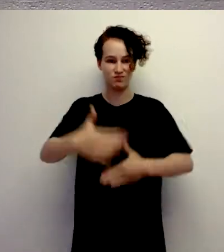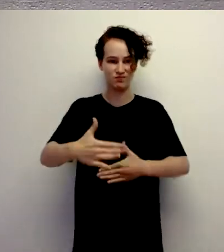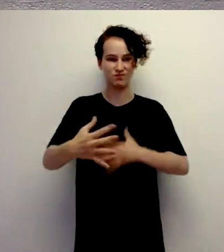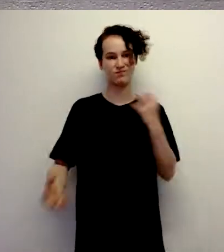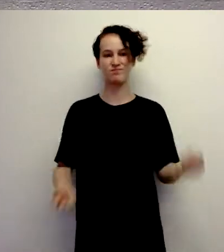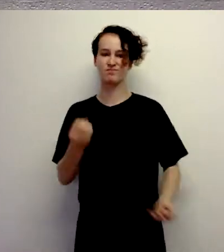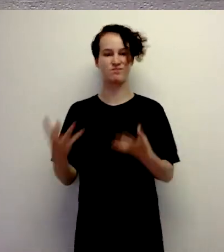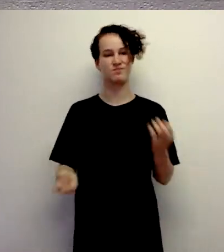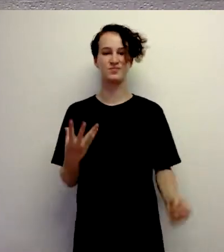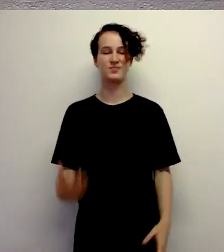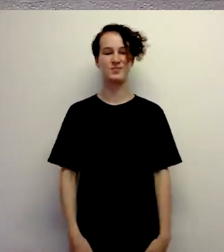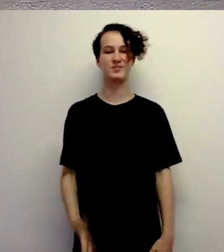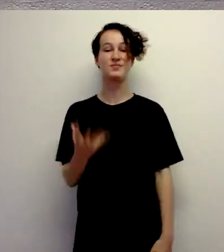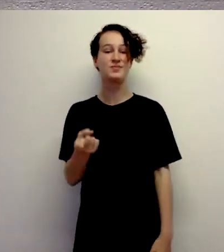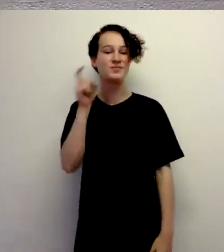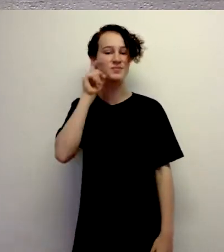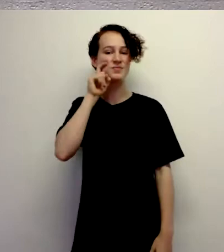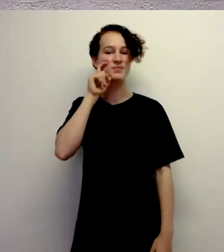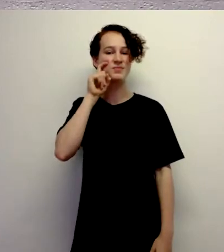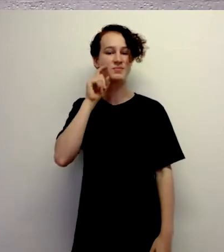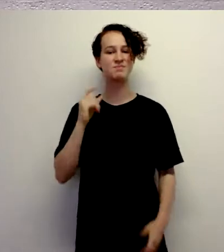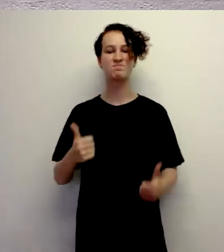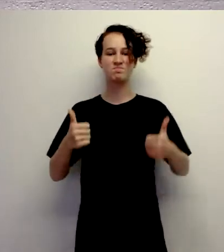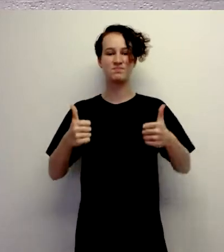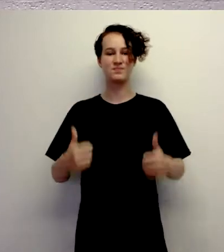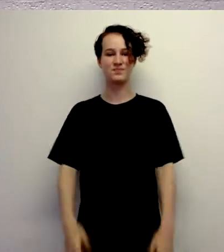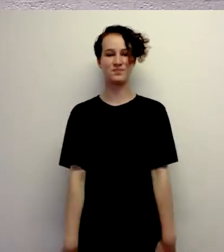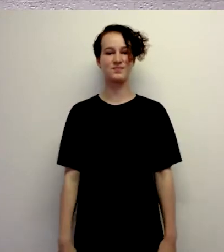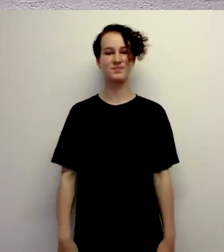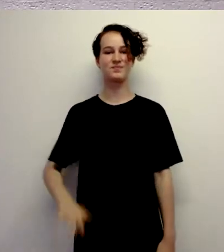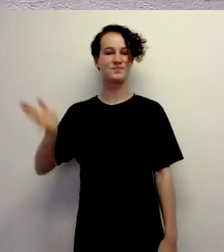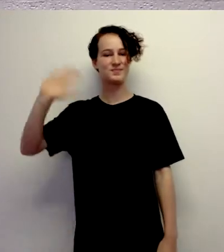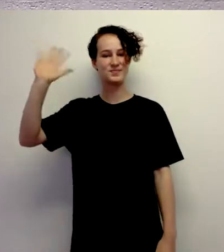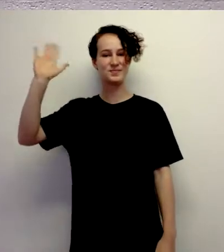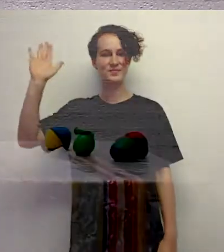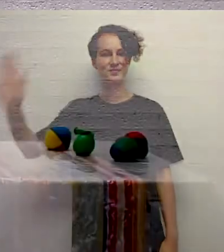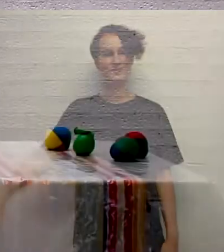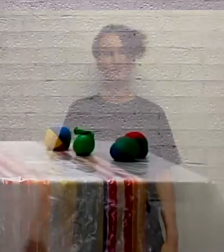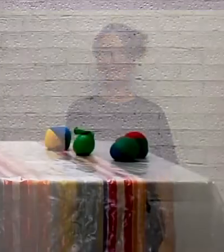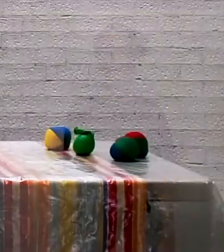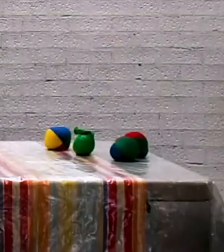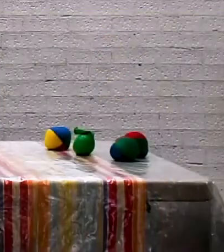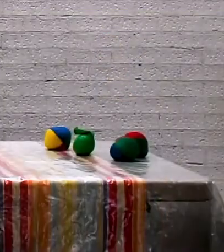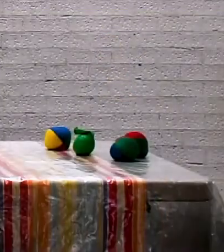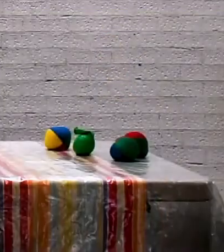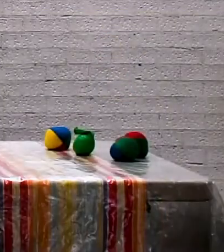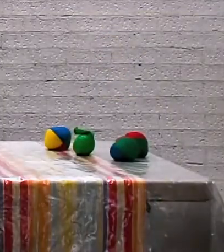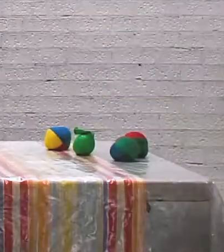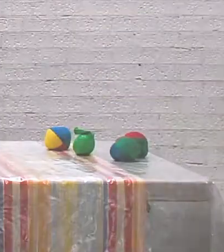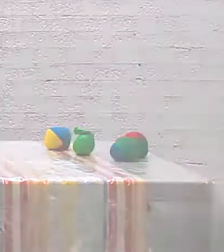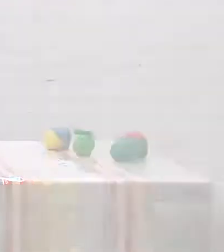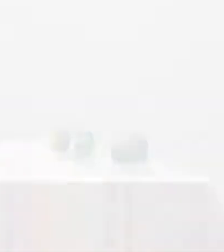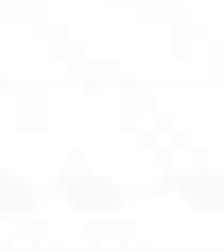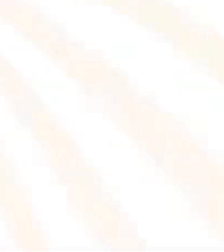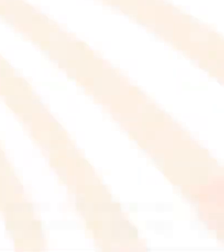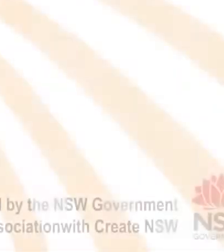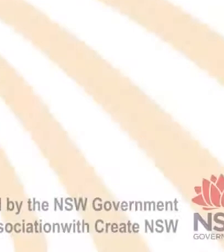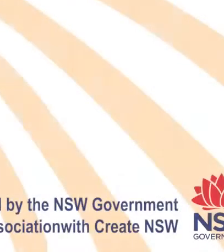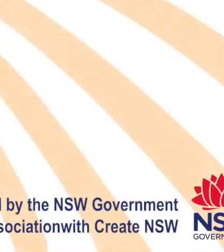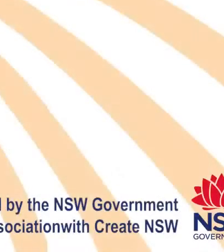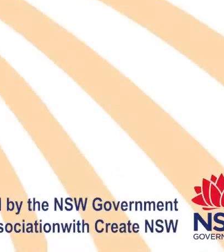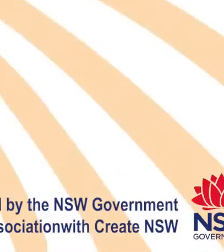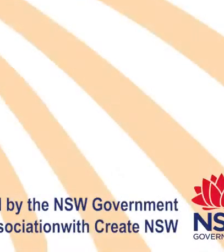balls. All right, have fun, everyone. Enjoy. See you next time. Ta-da!